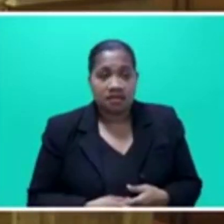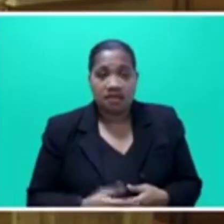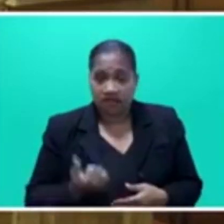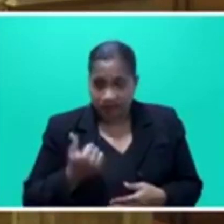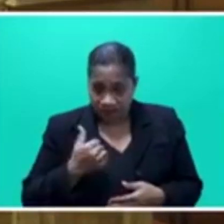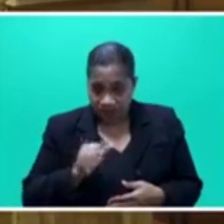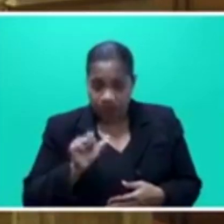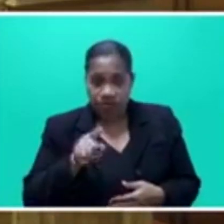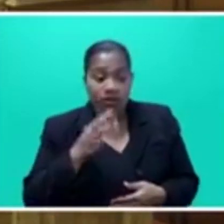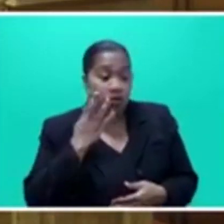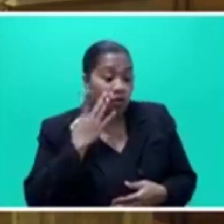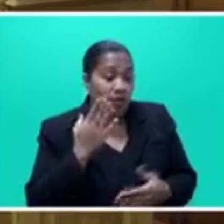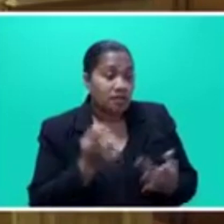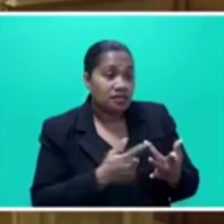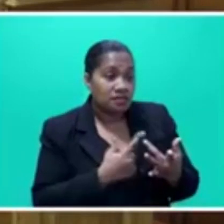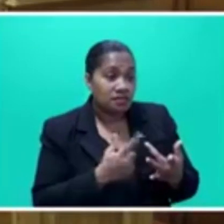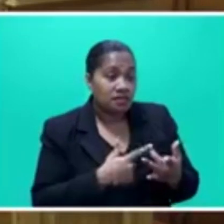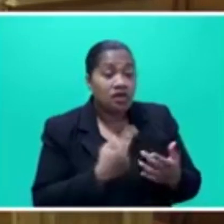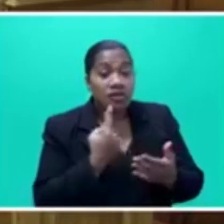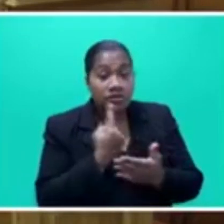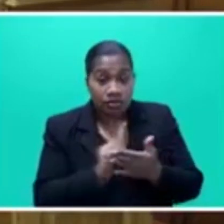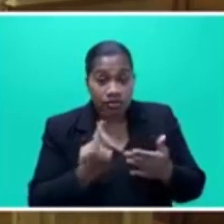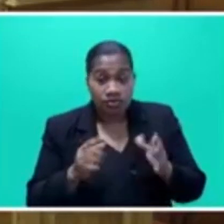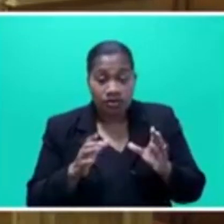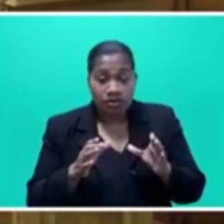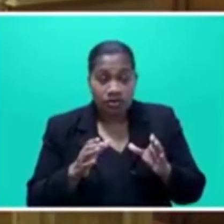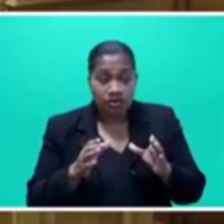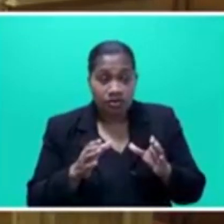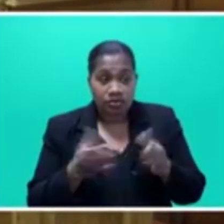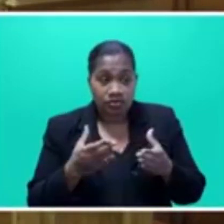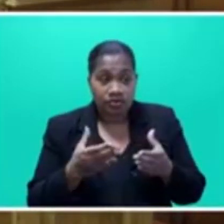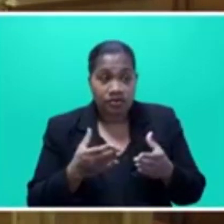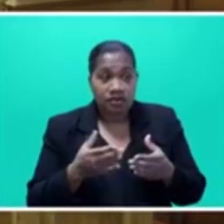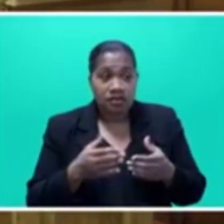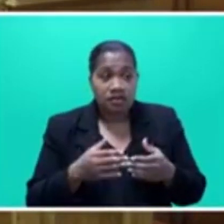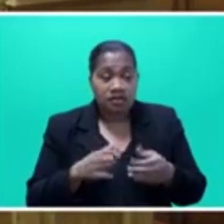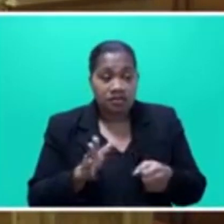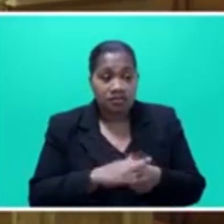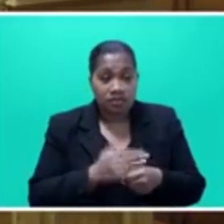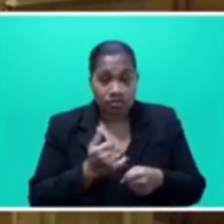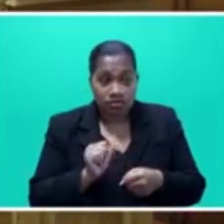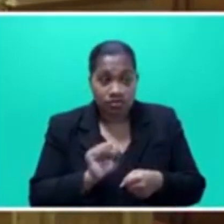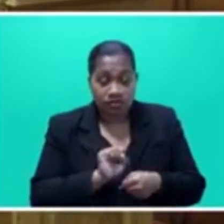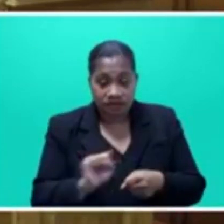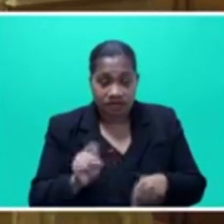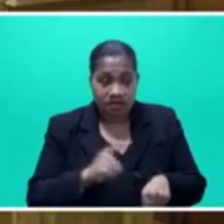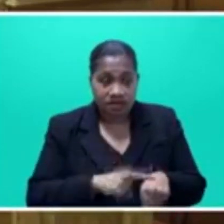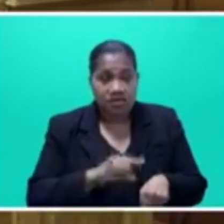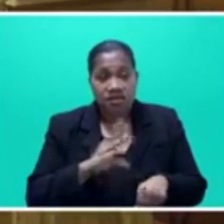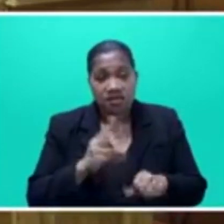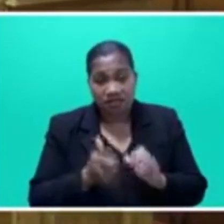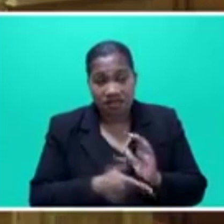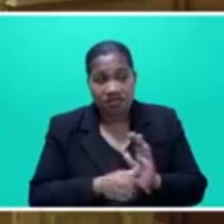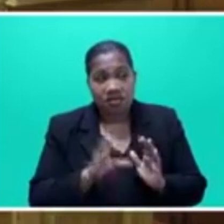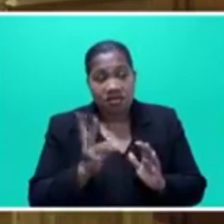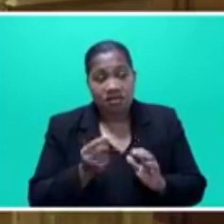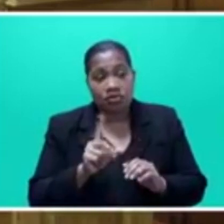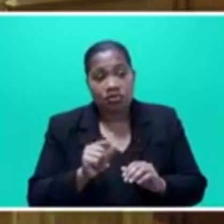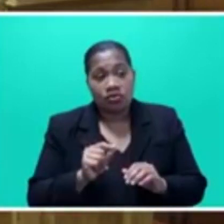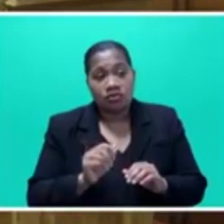when others have got. The only group that makes use of their time, and sometimes they do it